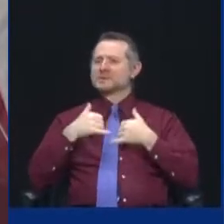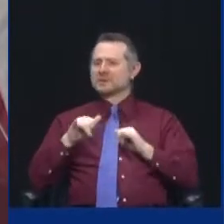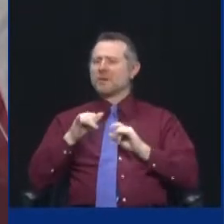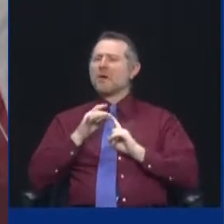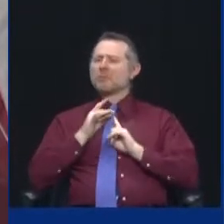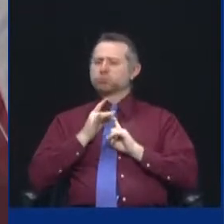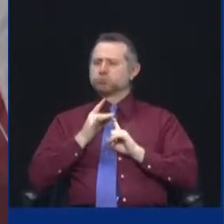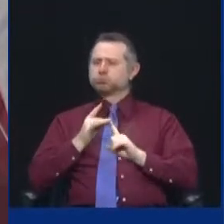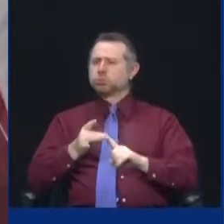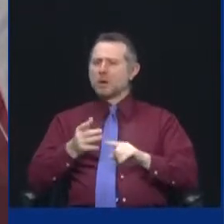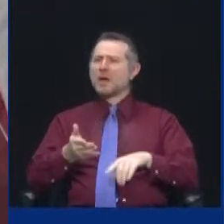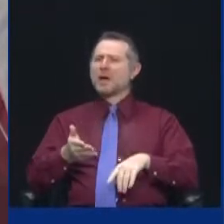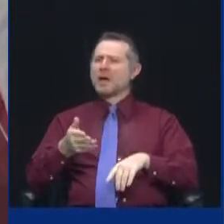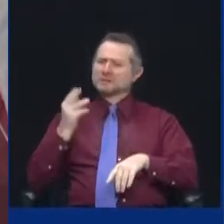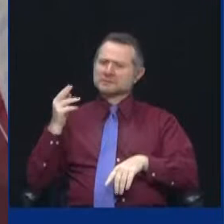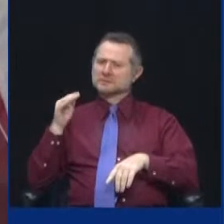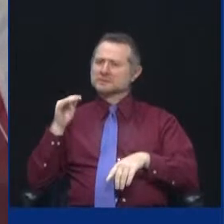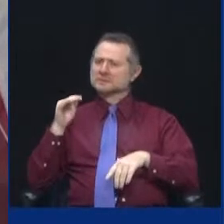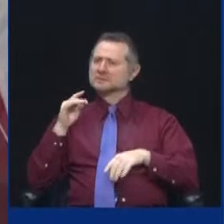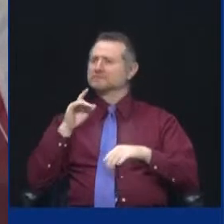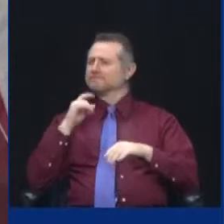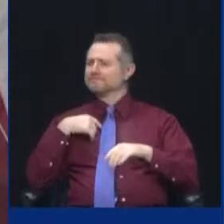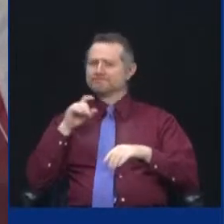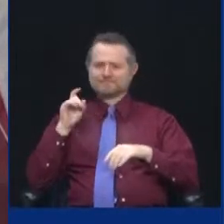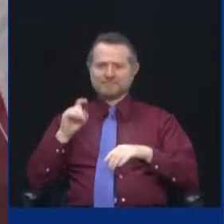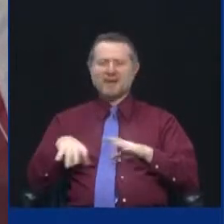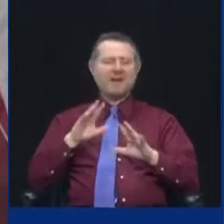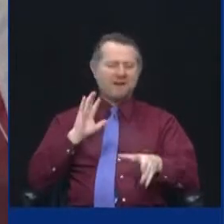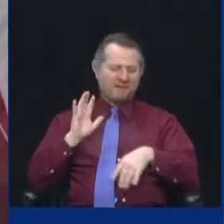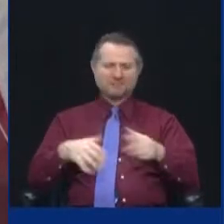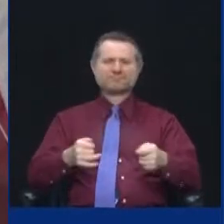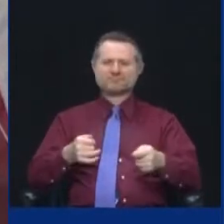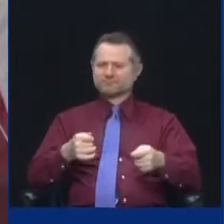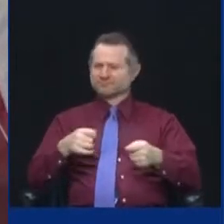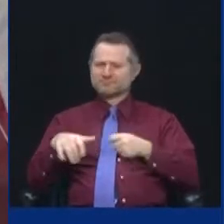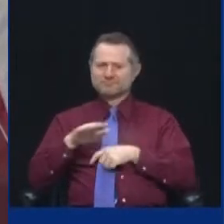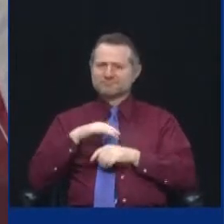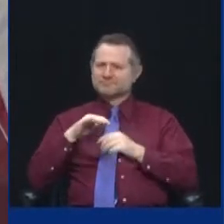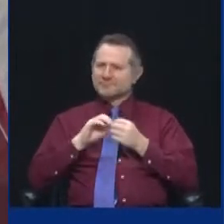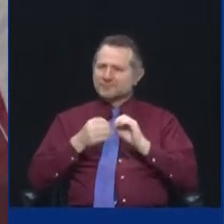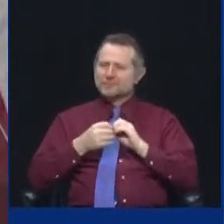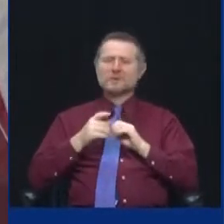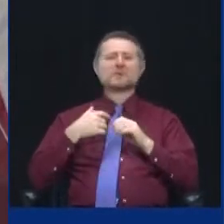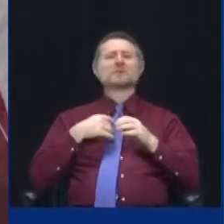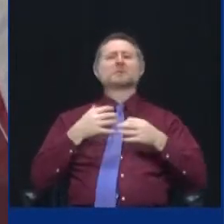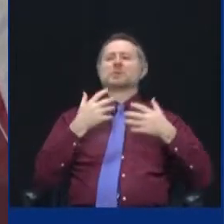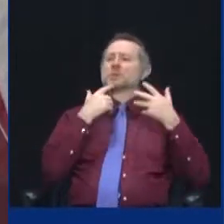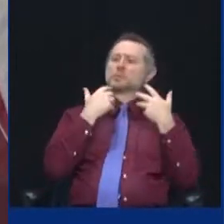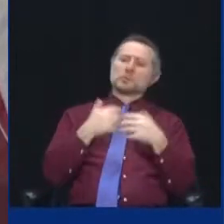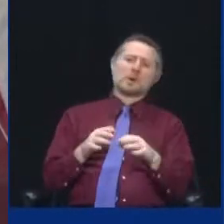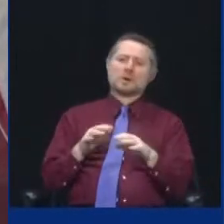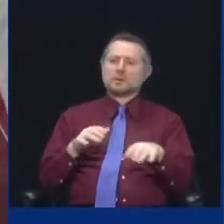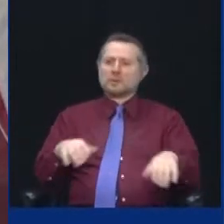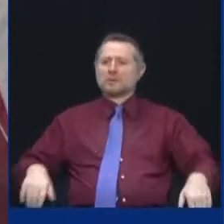rates. We have to put a stop to this and make sure COVID can't make a resurgence in our